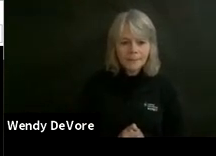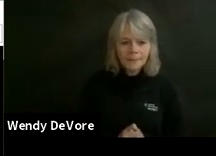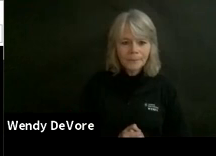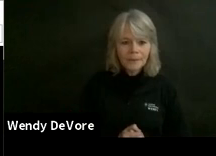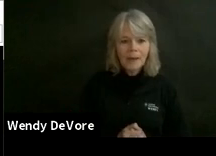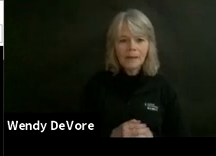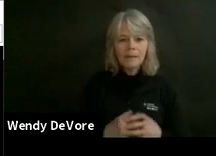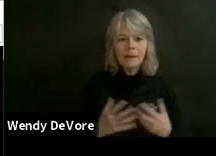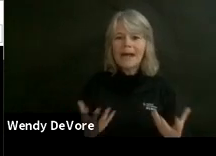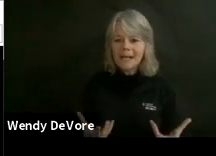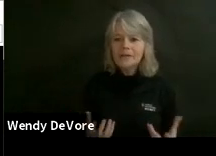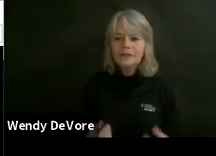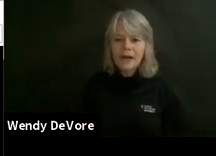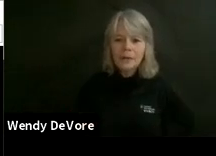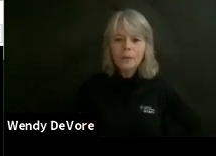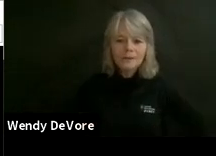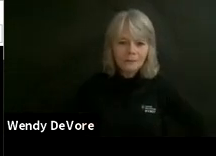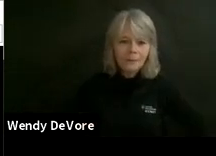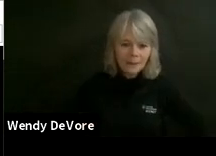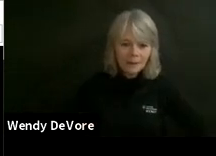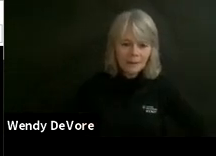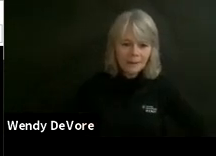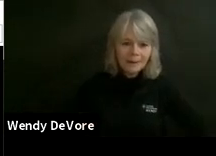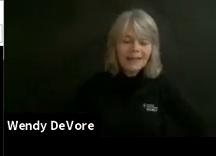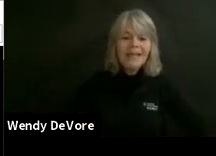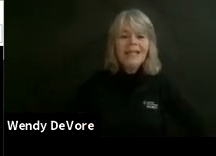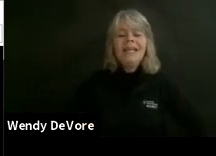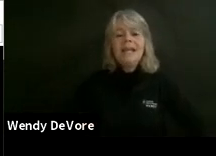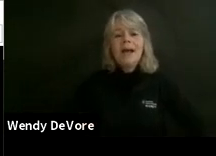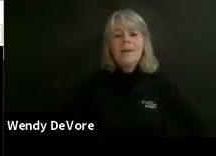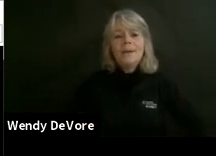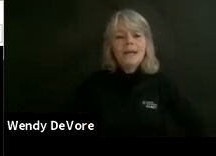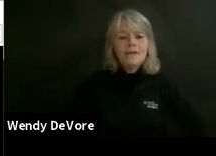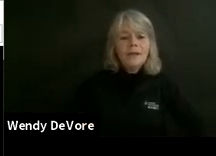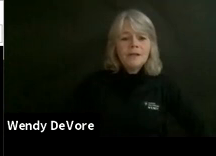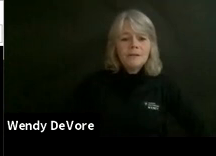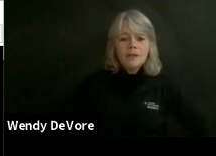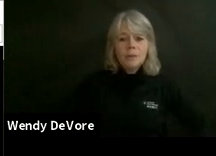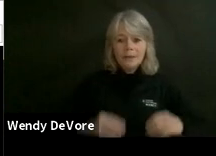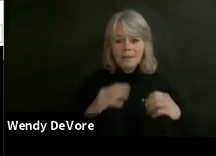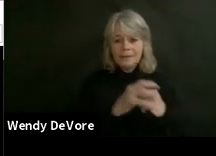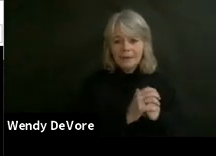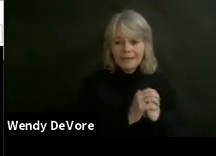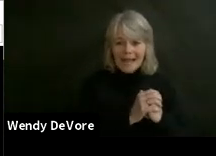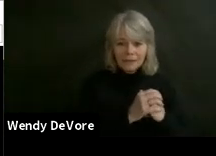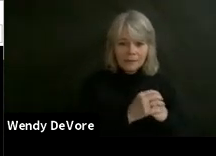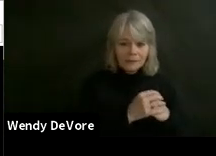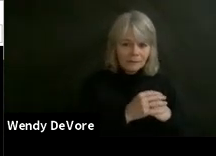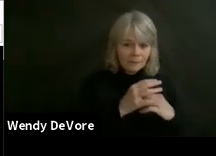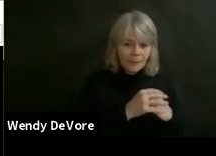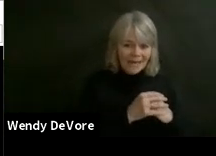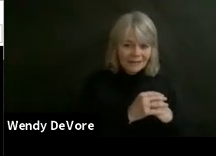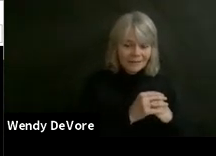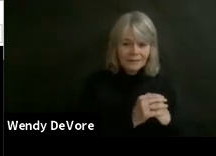and identify who is speaking. Now, if the individual is a tactile